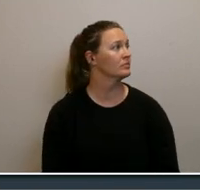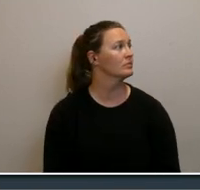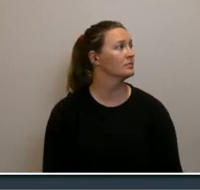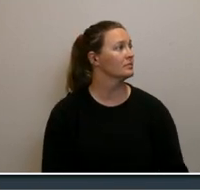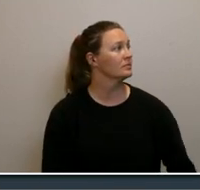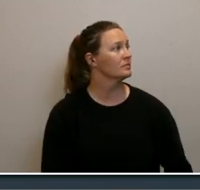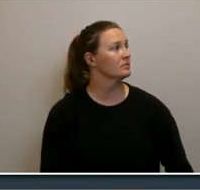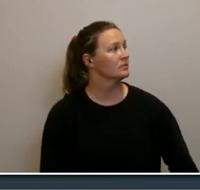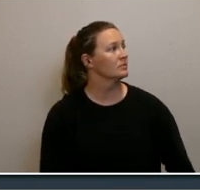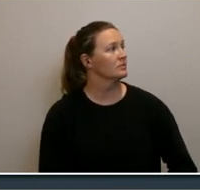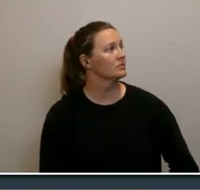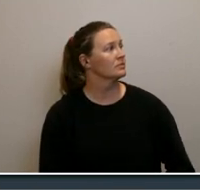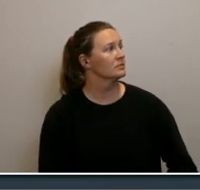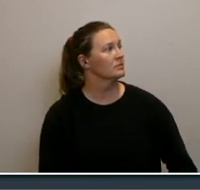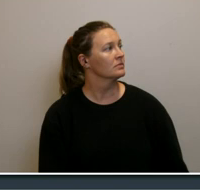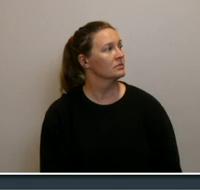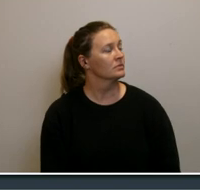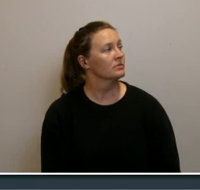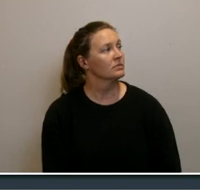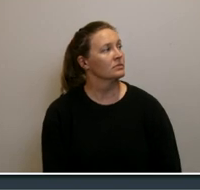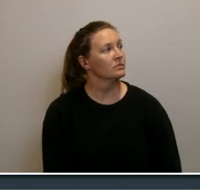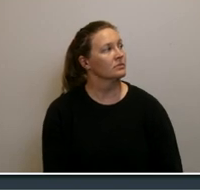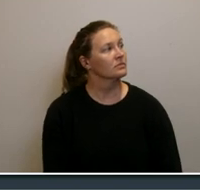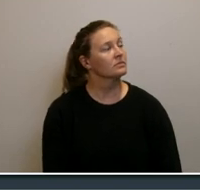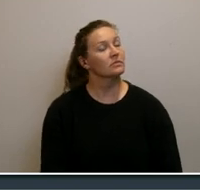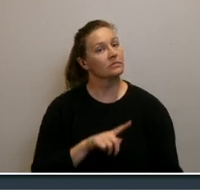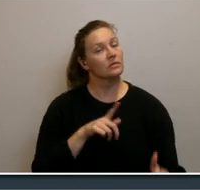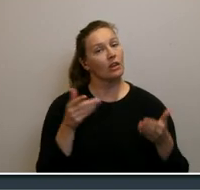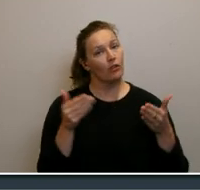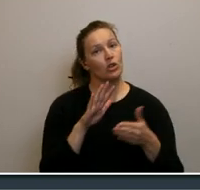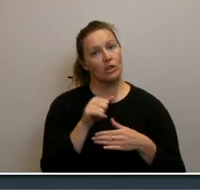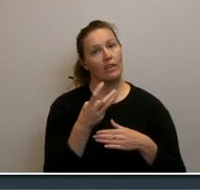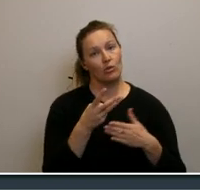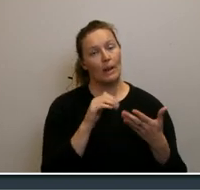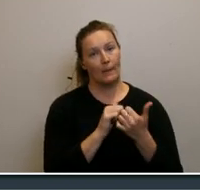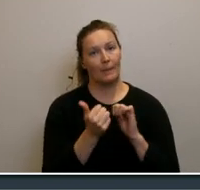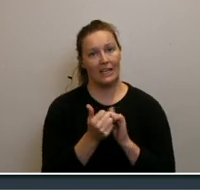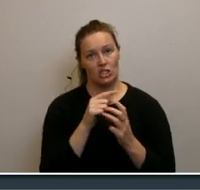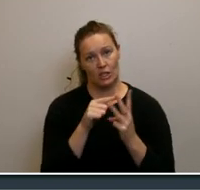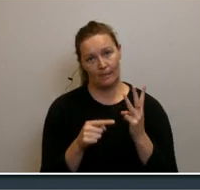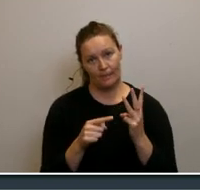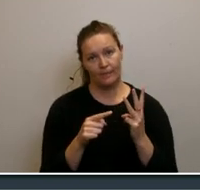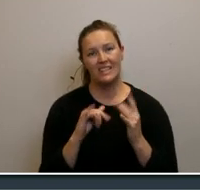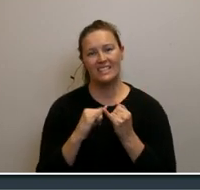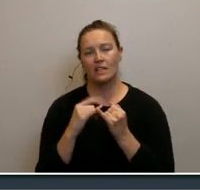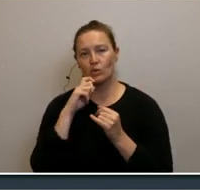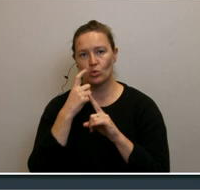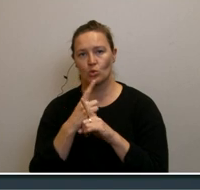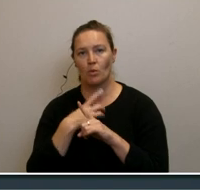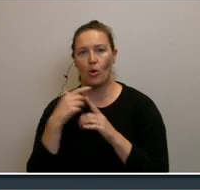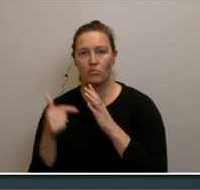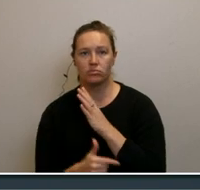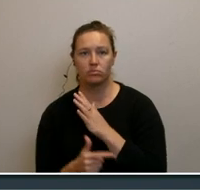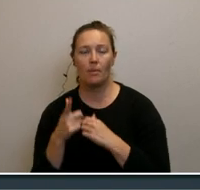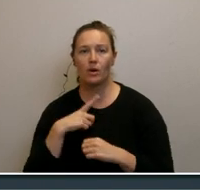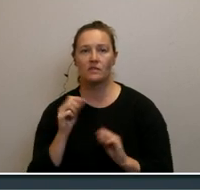I think the trust focus on the three-way partnership, I'll get Stephen to talk to you with regards to that, because we've looked at